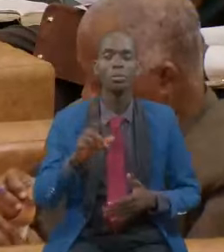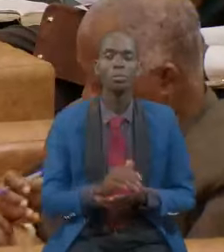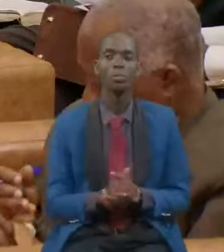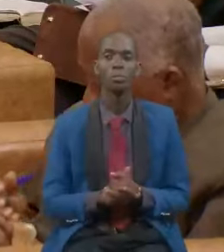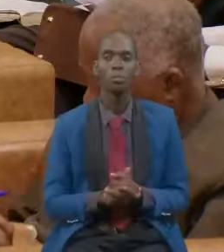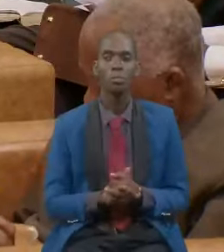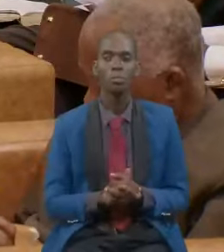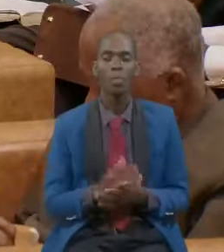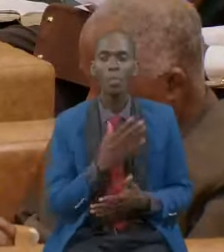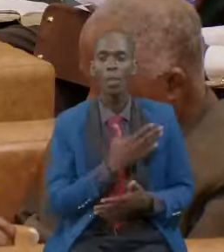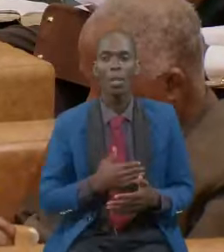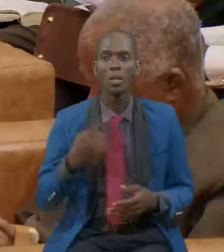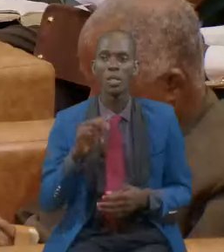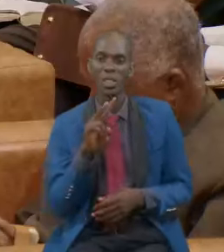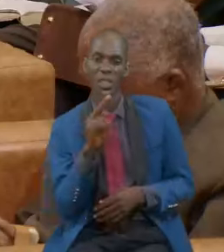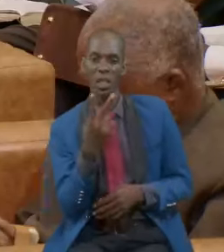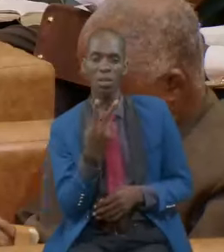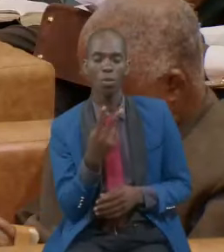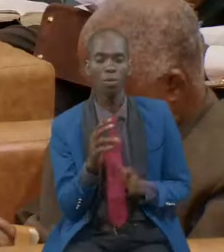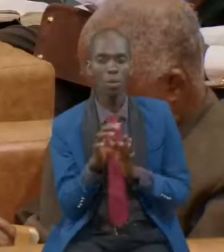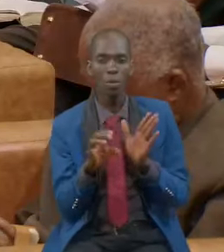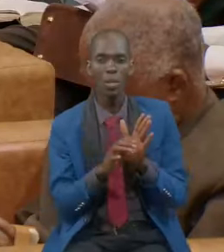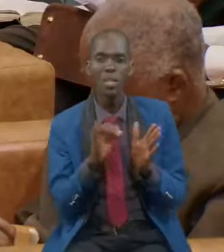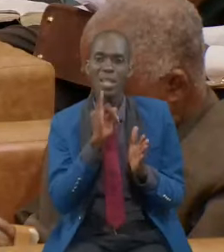31, and the second